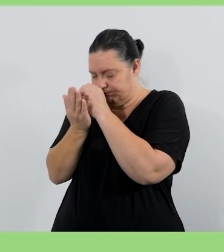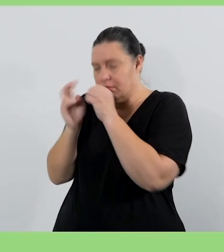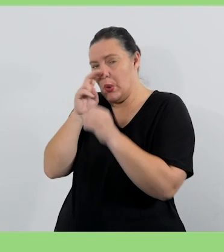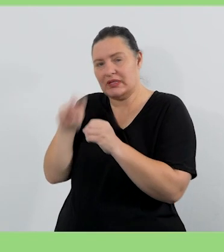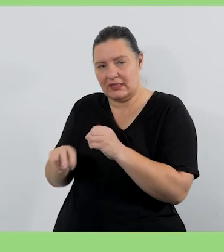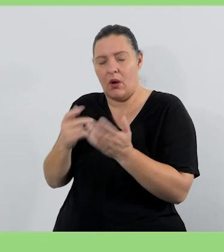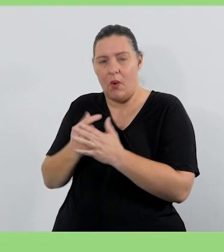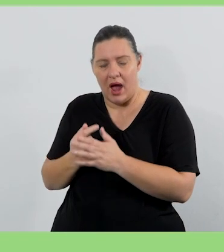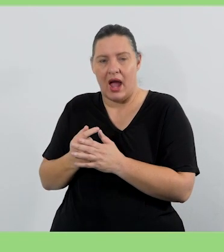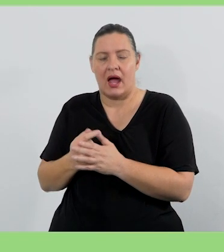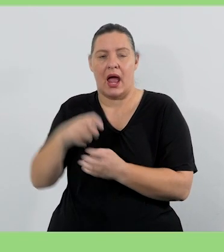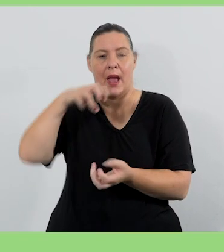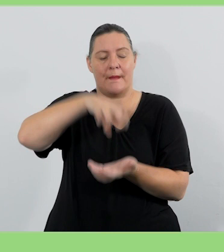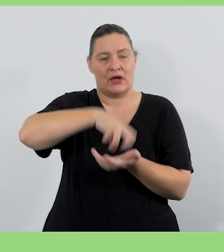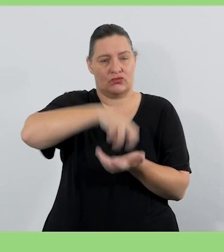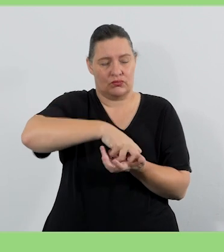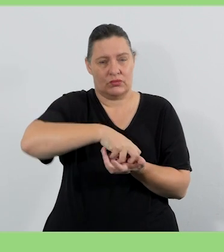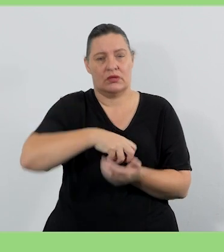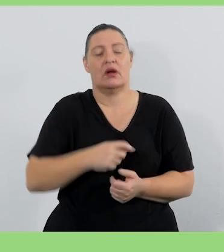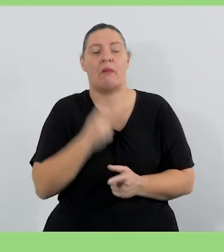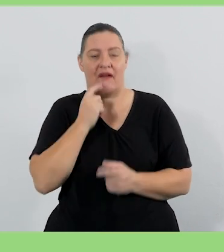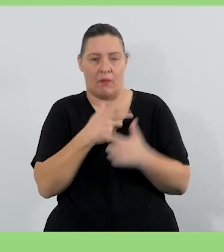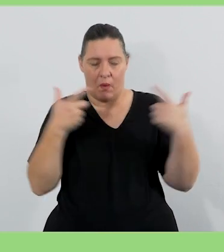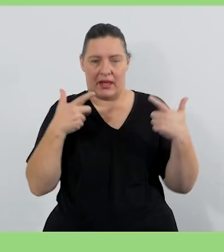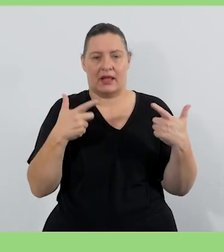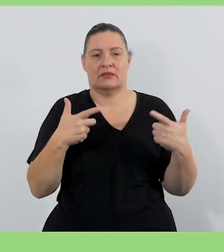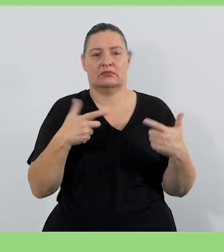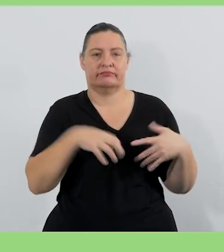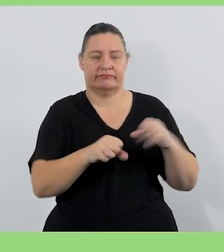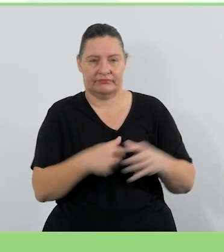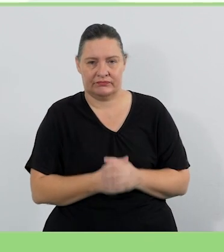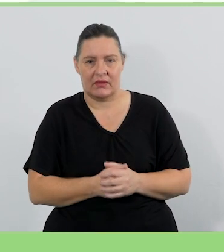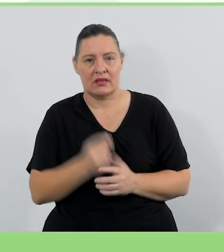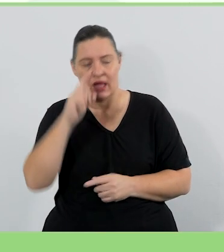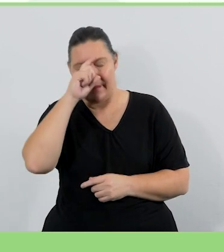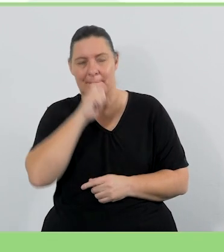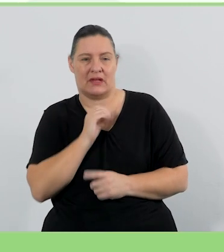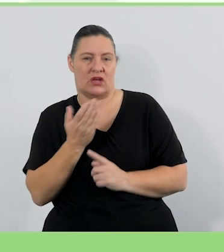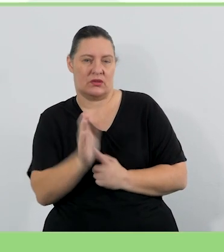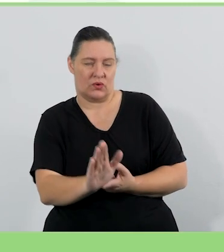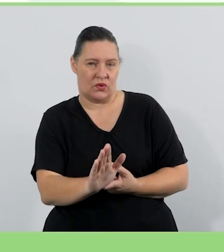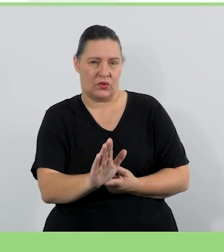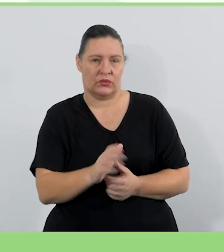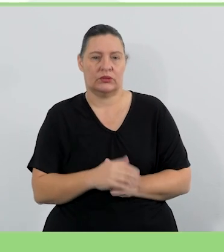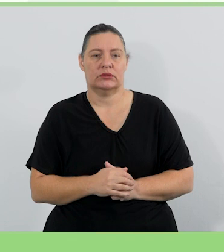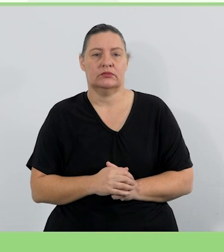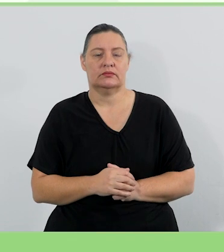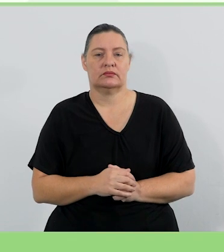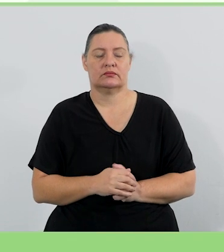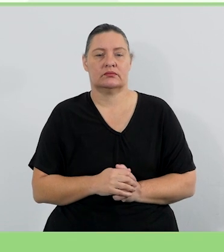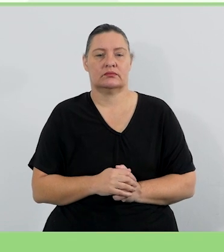while we have mushrooms, which are bigger decomposers. So here's a picture that shows us